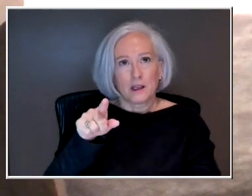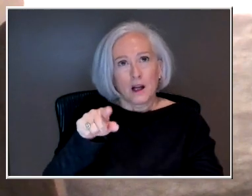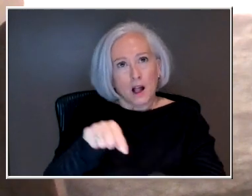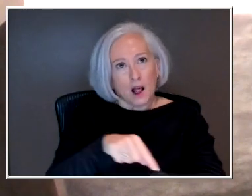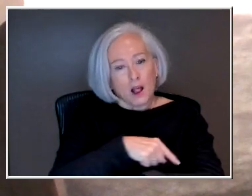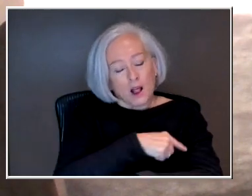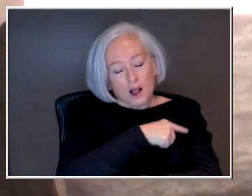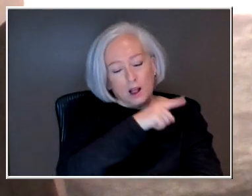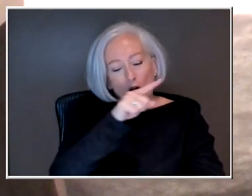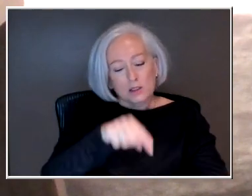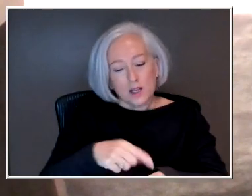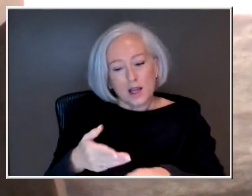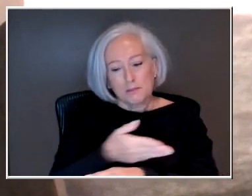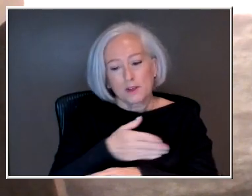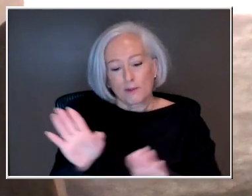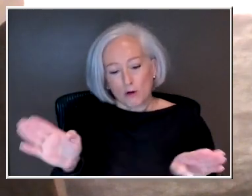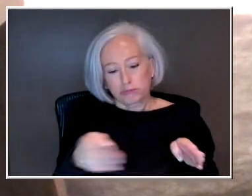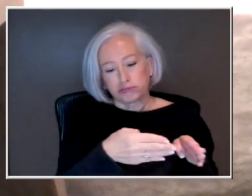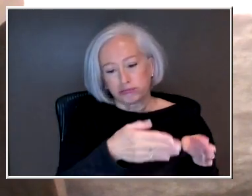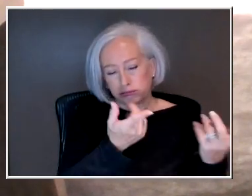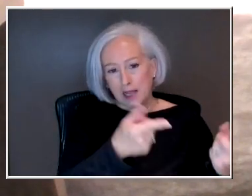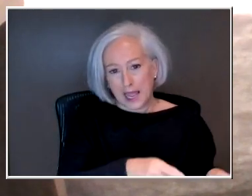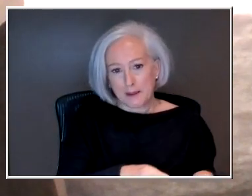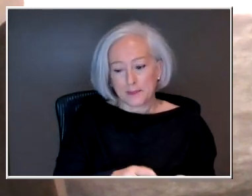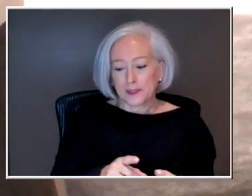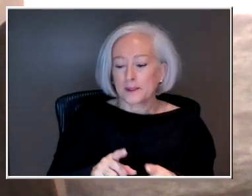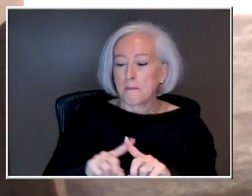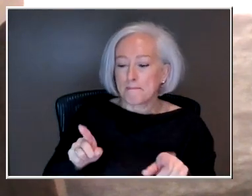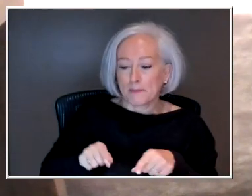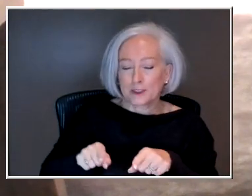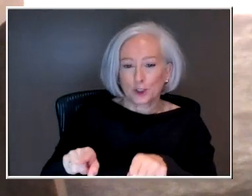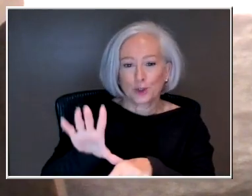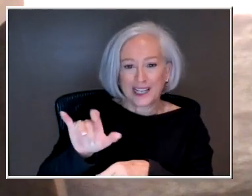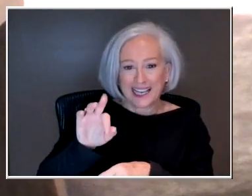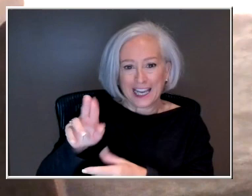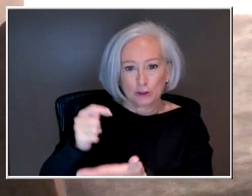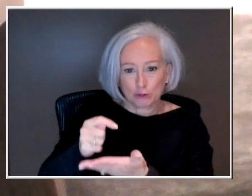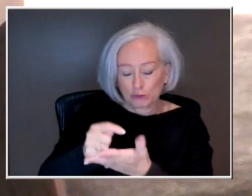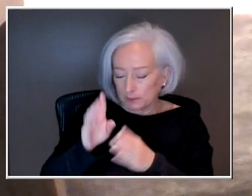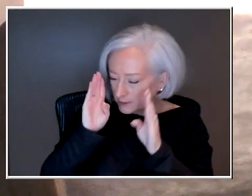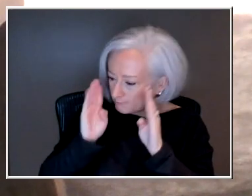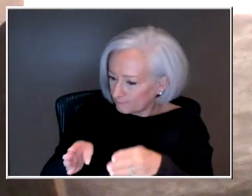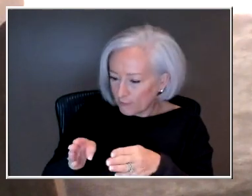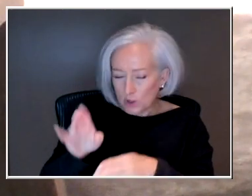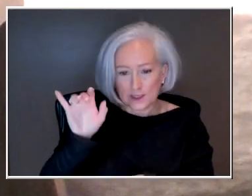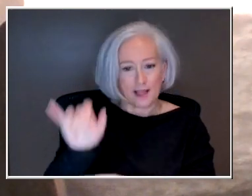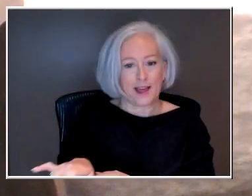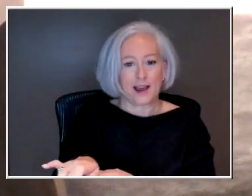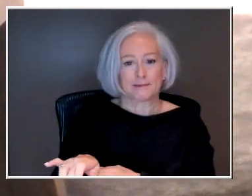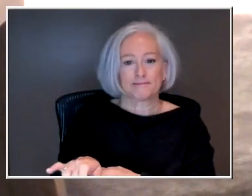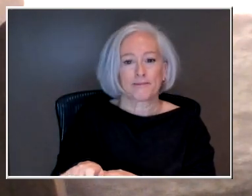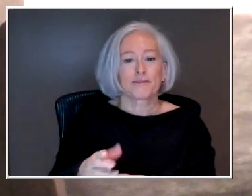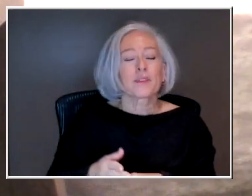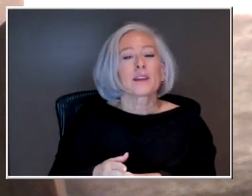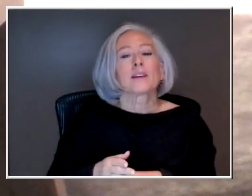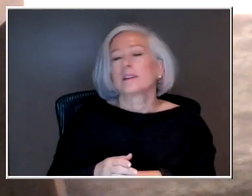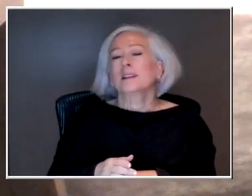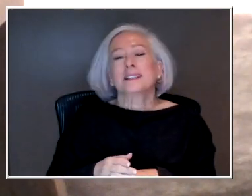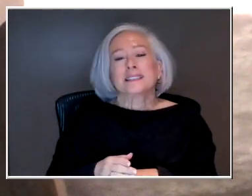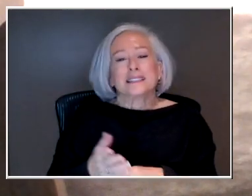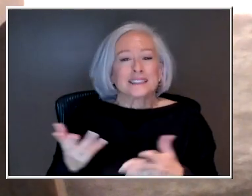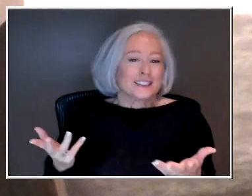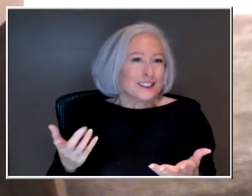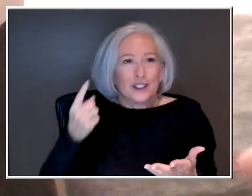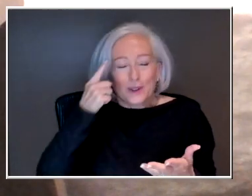get there. So I think when I was in cancer treatment, I was just focused on that. And then once we were able to, there's still, just